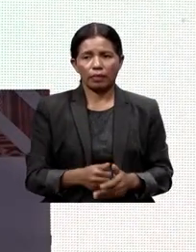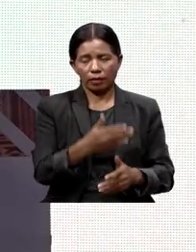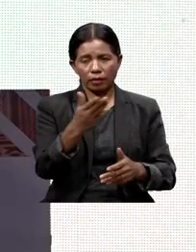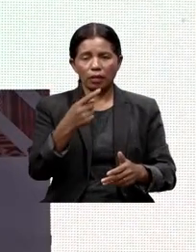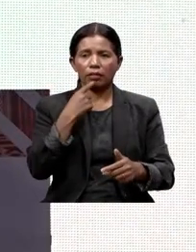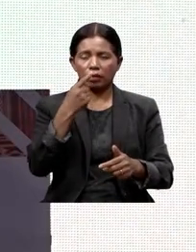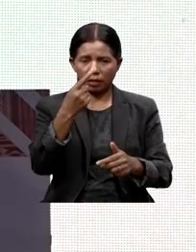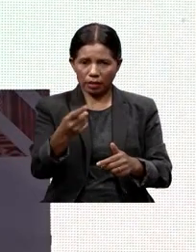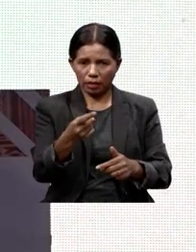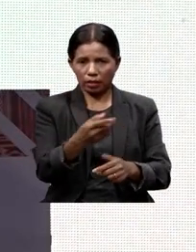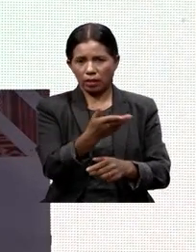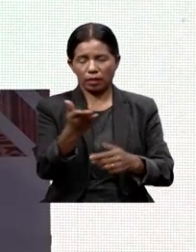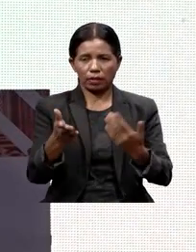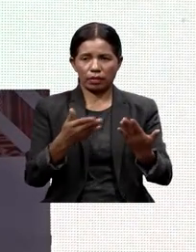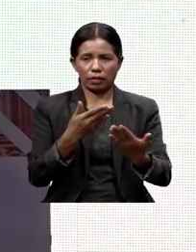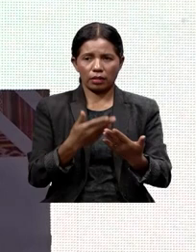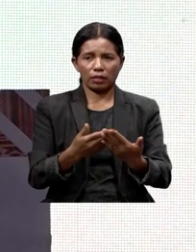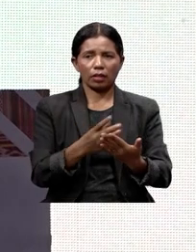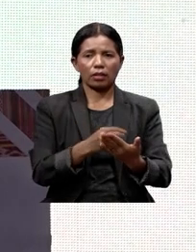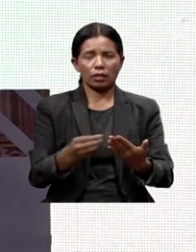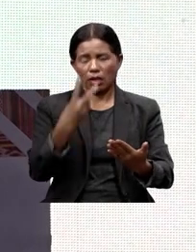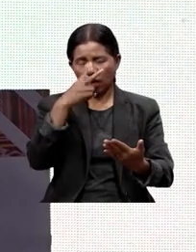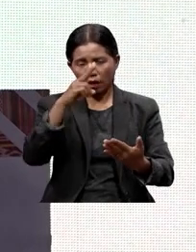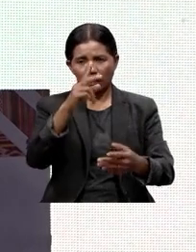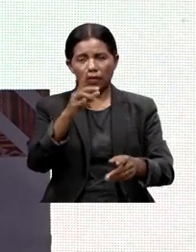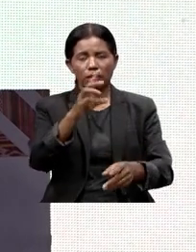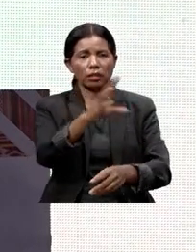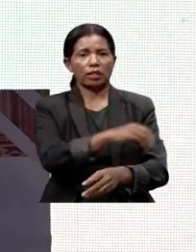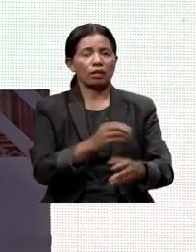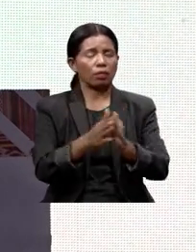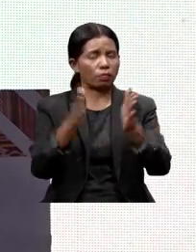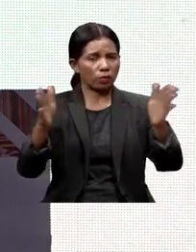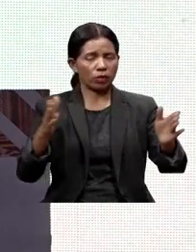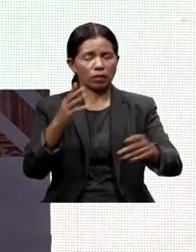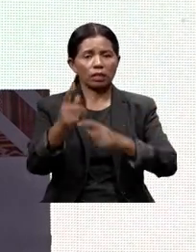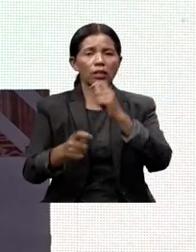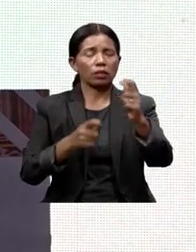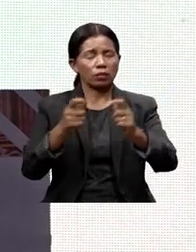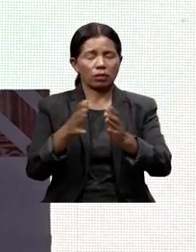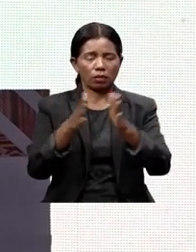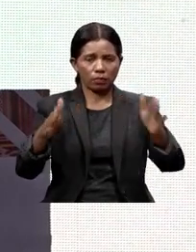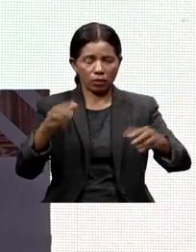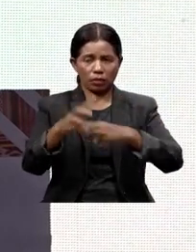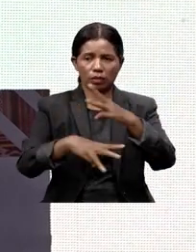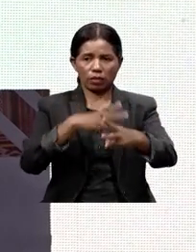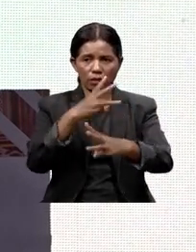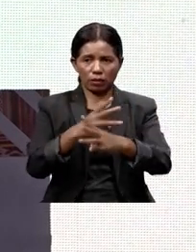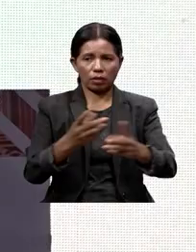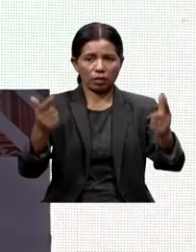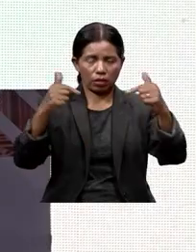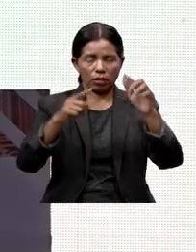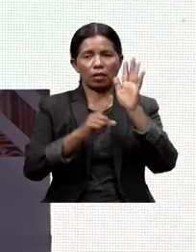the digital capital and the digital guys with big boats to come to the yacht club and to come and